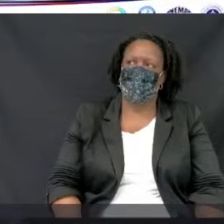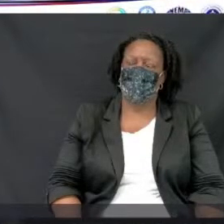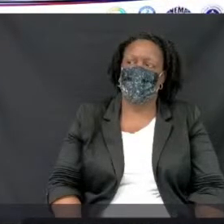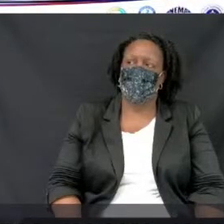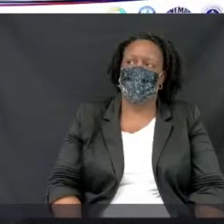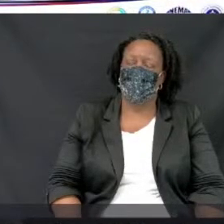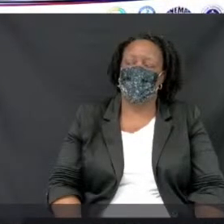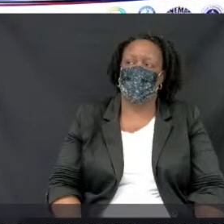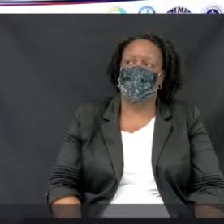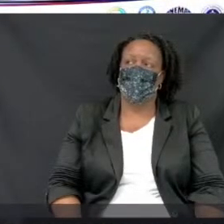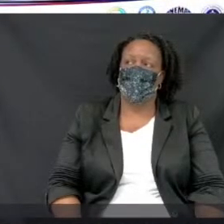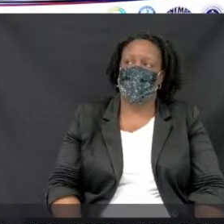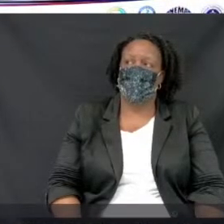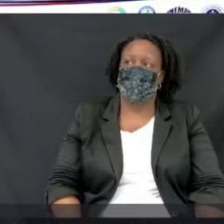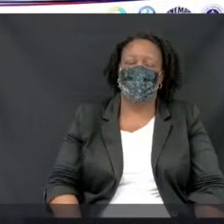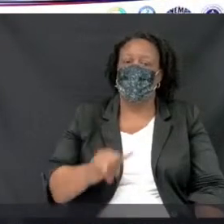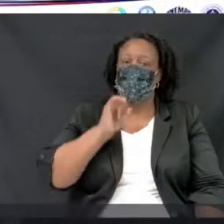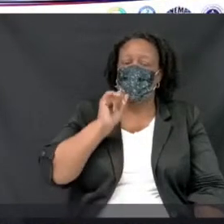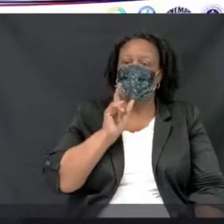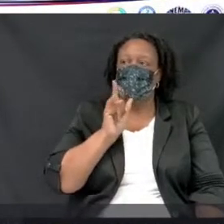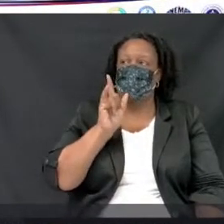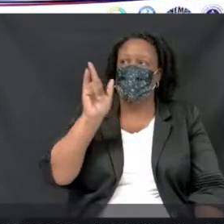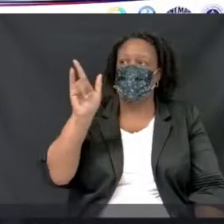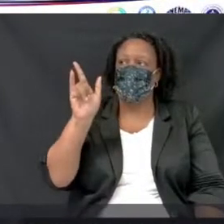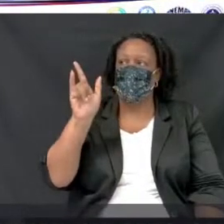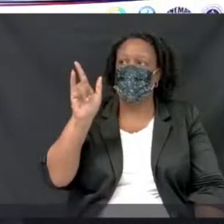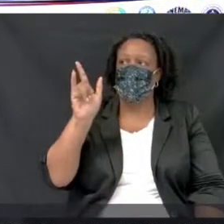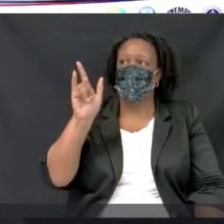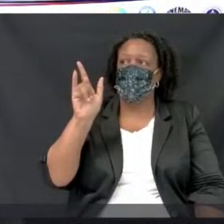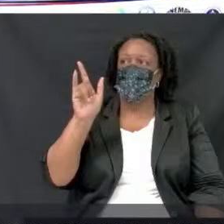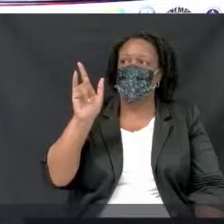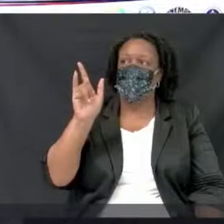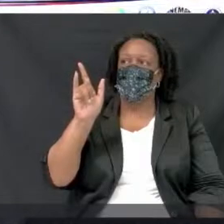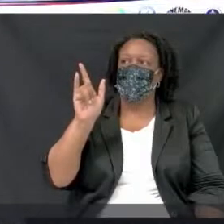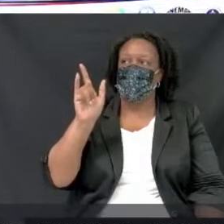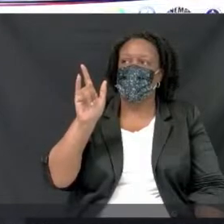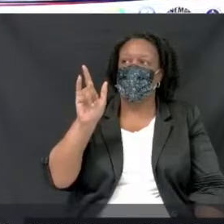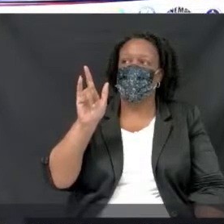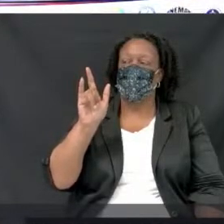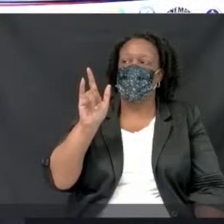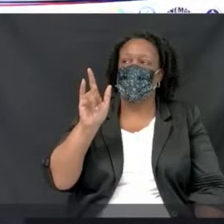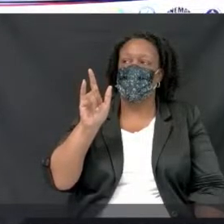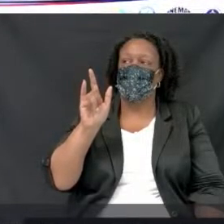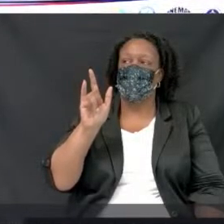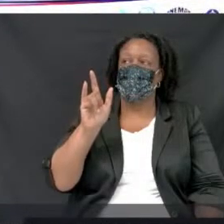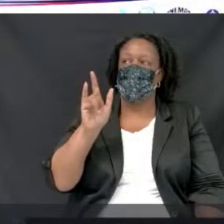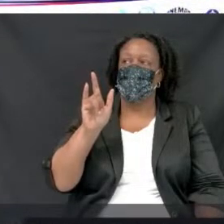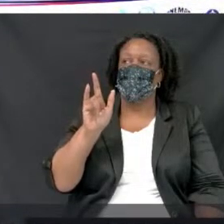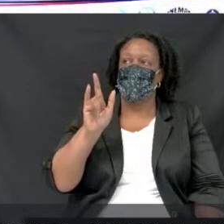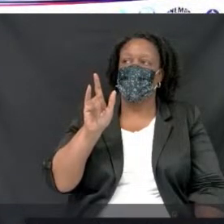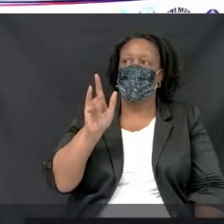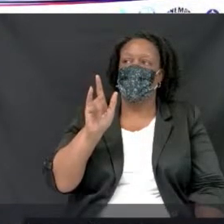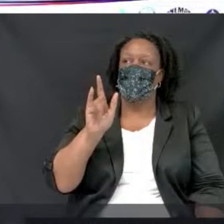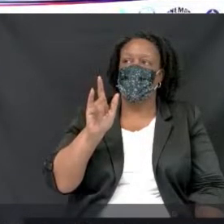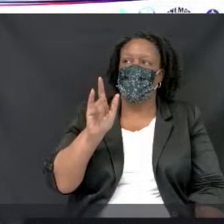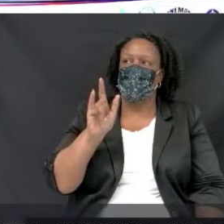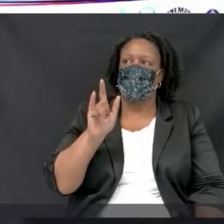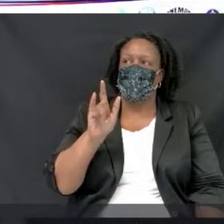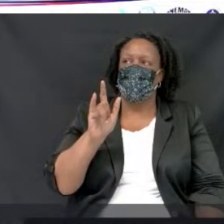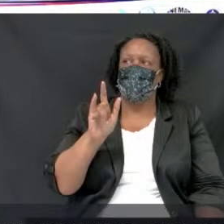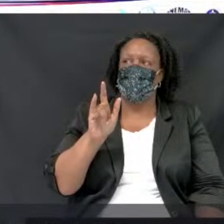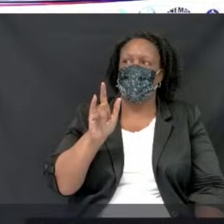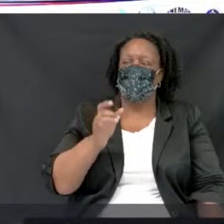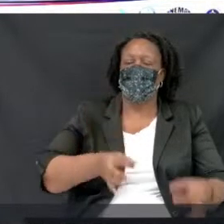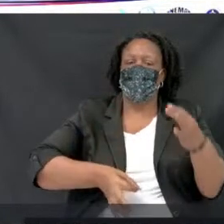will the parent who is fully vaccinated be required to go into quarantine at the facility with